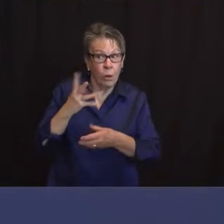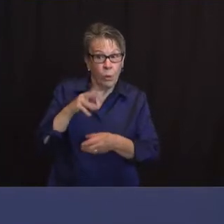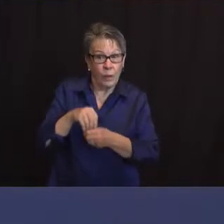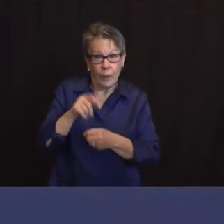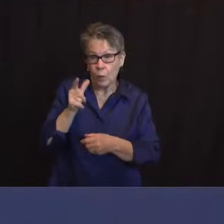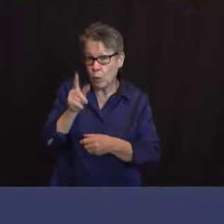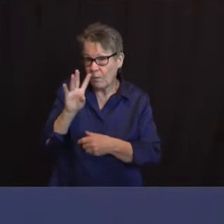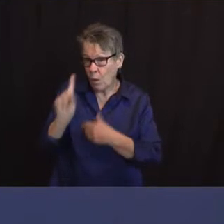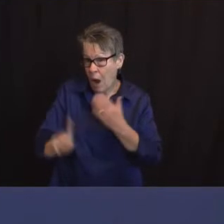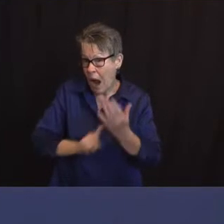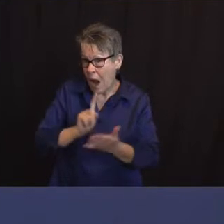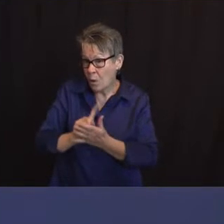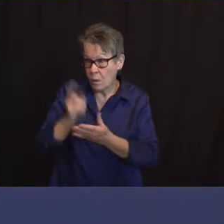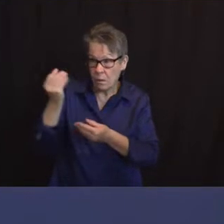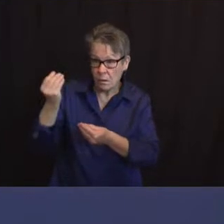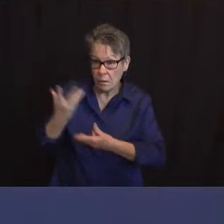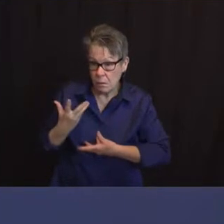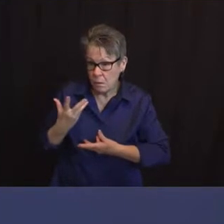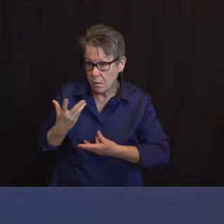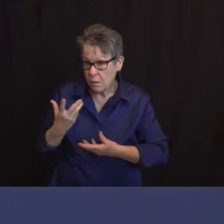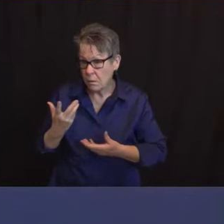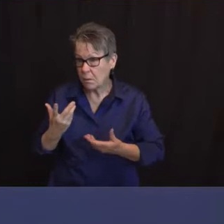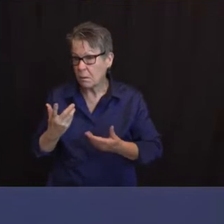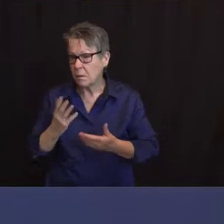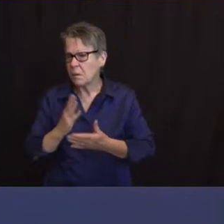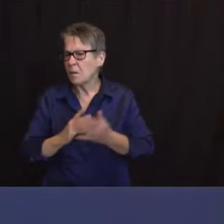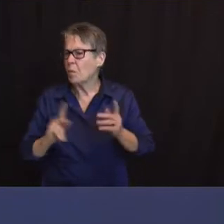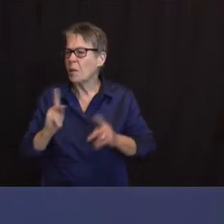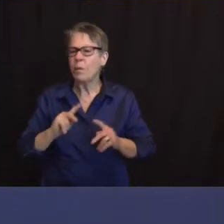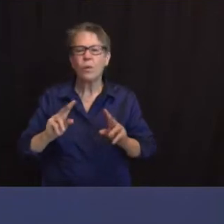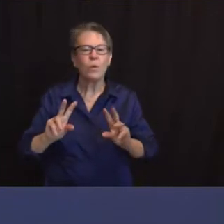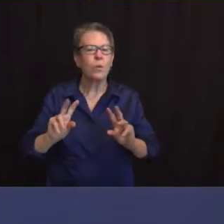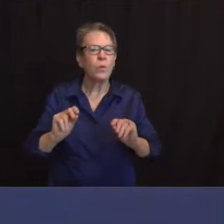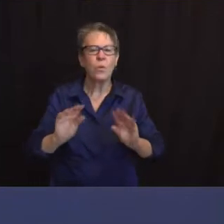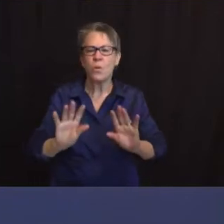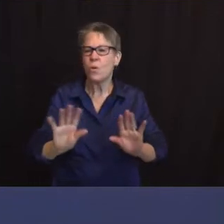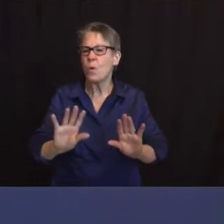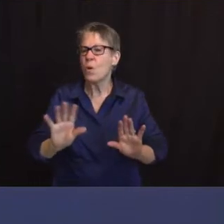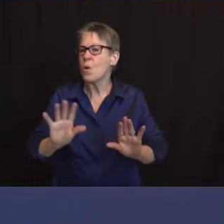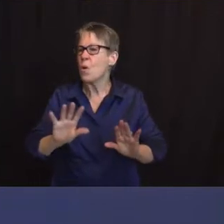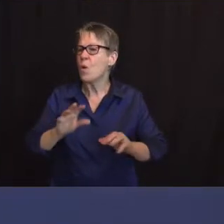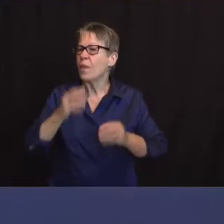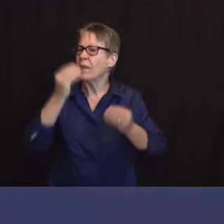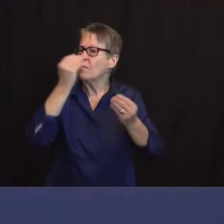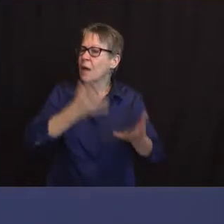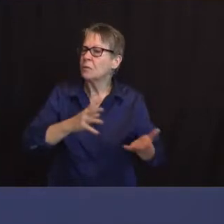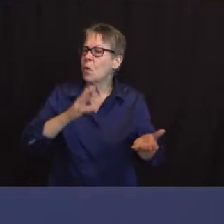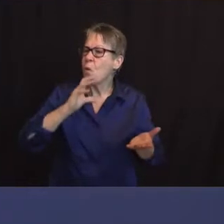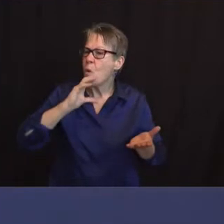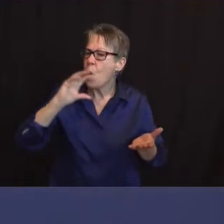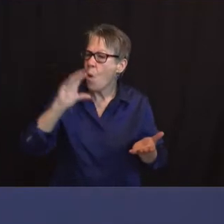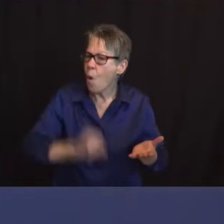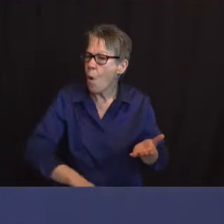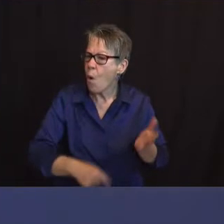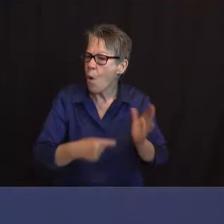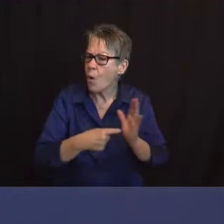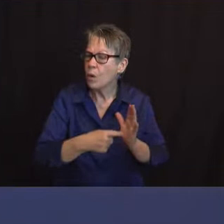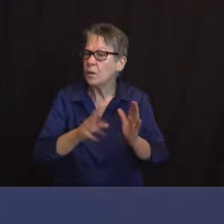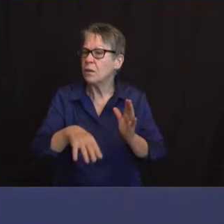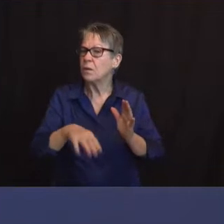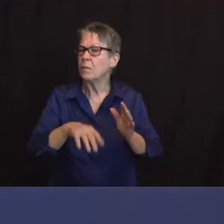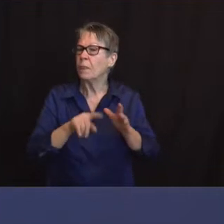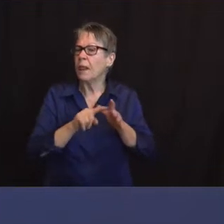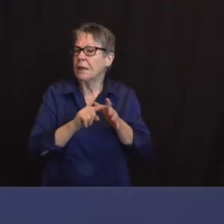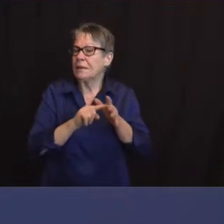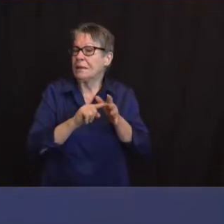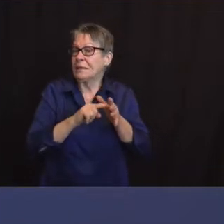and that symptoms may have begun long before the test result was received." Were you aware of this? Does this affect your confidence in the data that you use